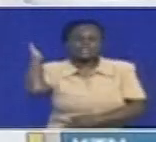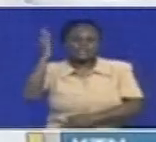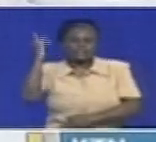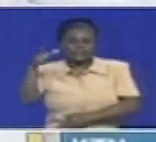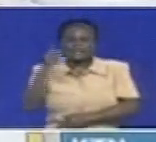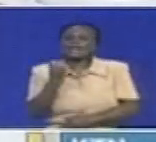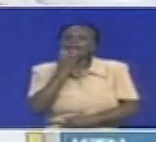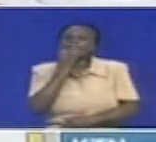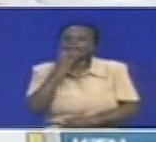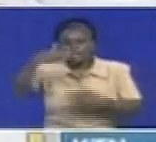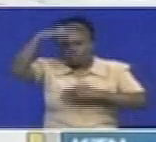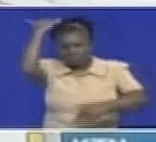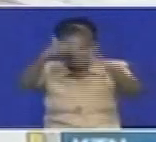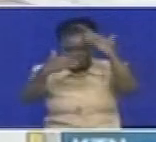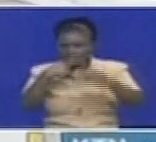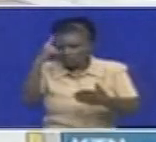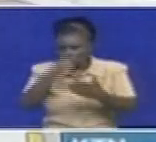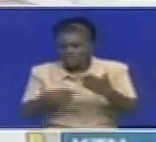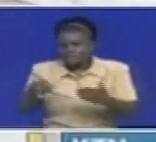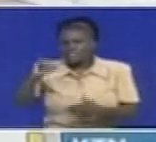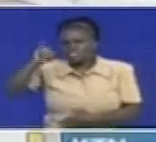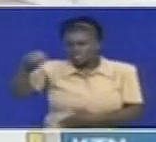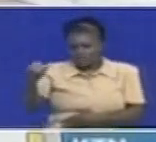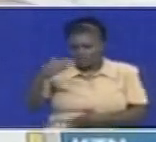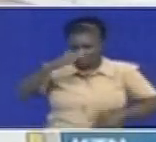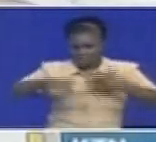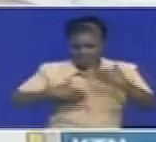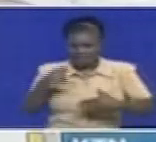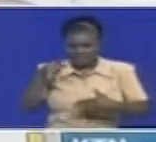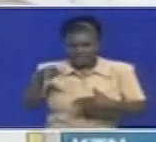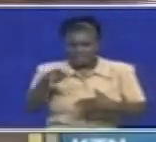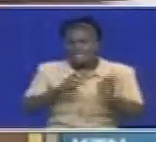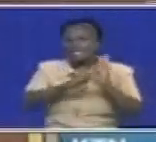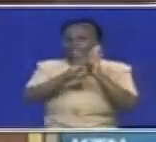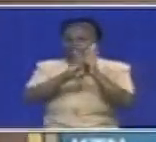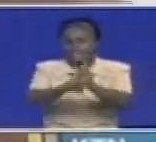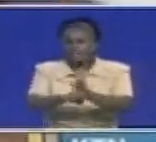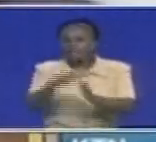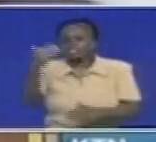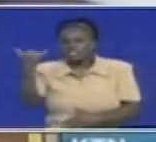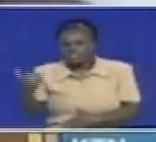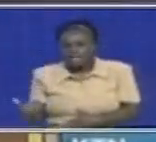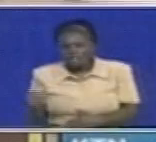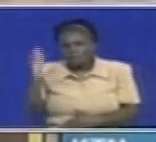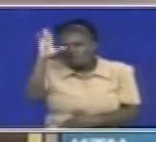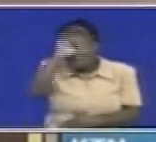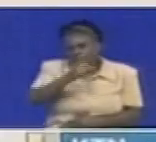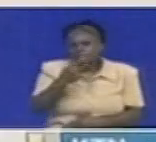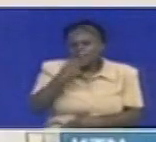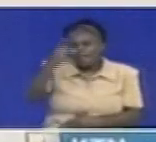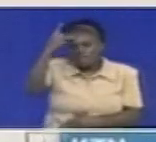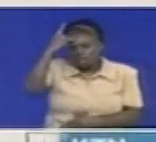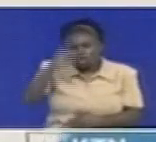Kenyatta University. She says Jim's behavior is a classic example of a child who lacks parental